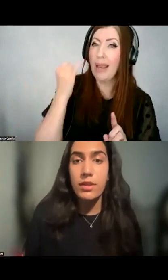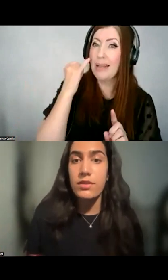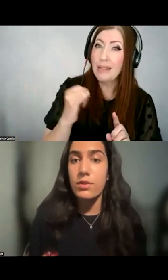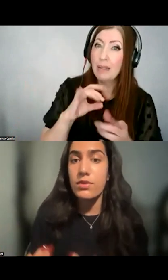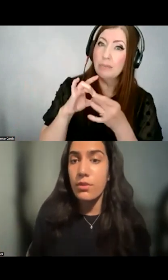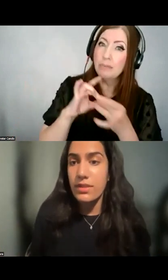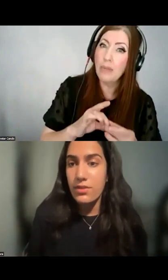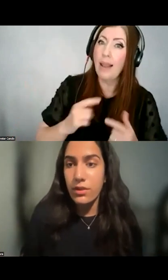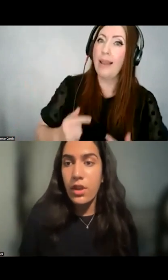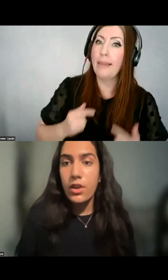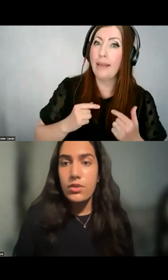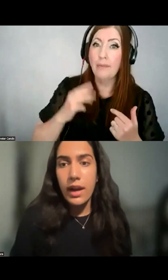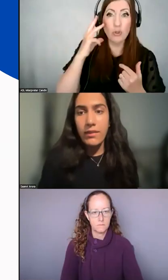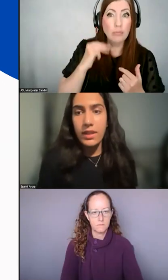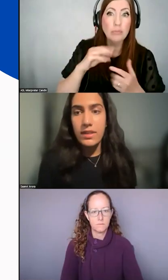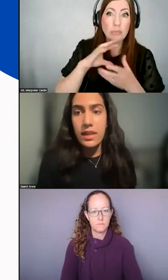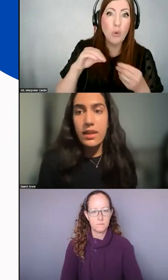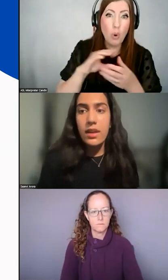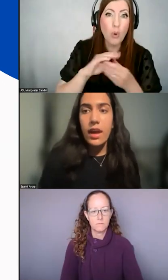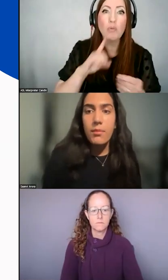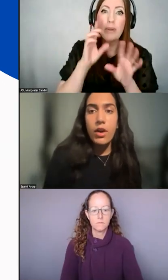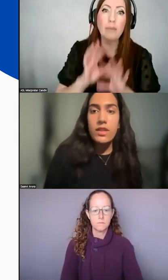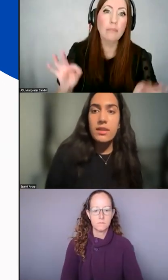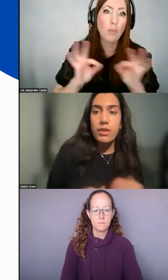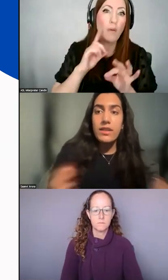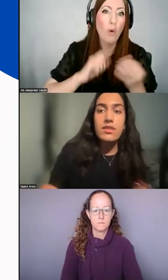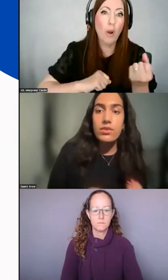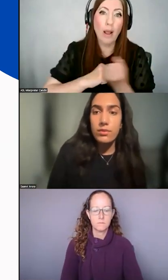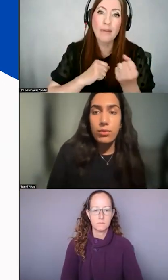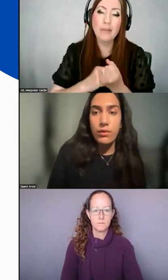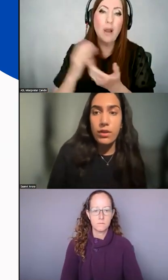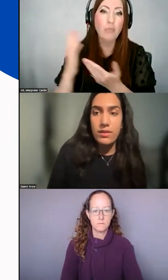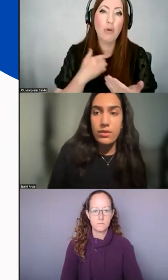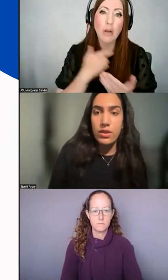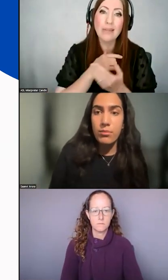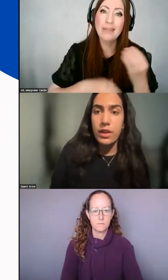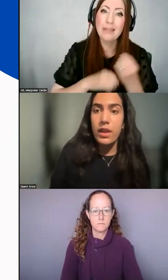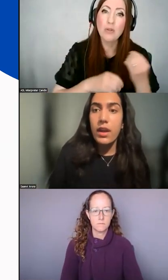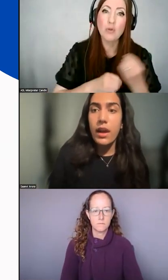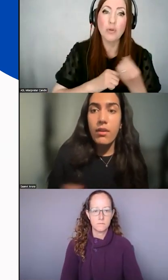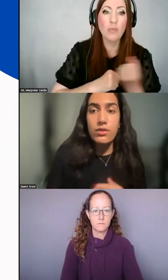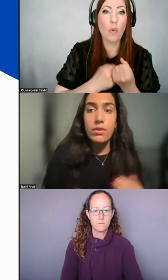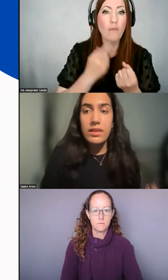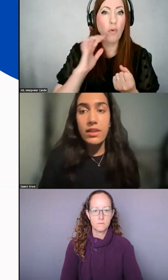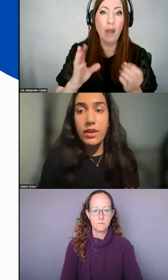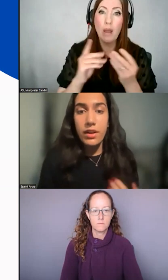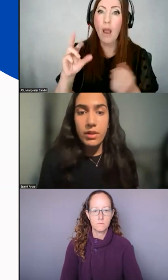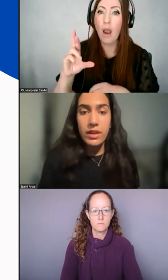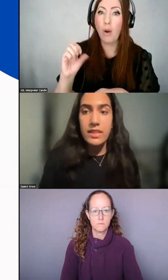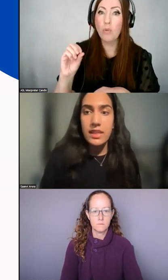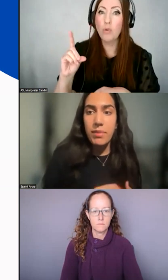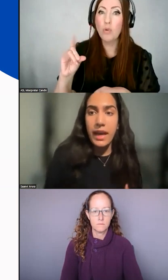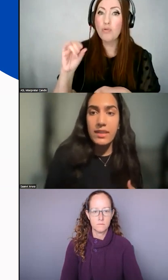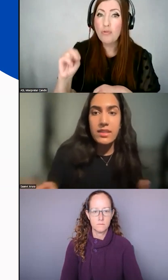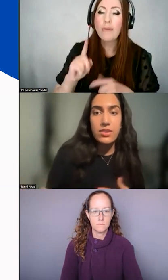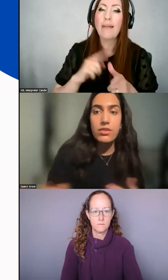and experiences was so essential to our advocacy. Not only did it bring us additional support for the resolution, but also accelerated our ability